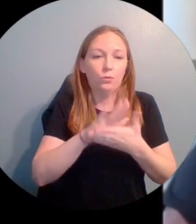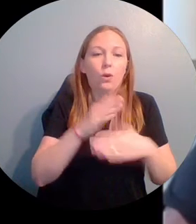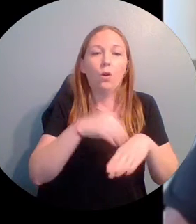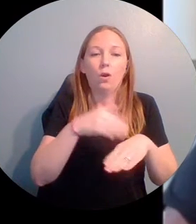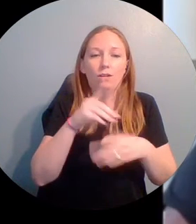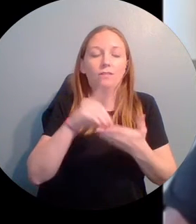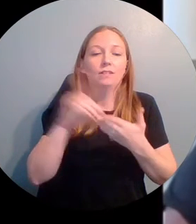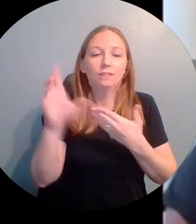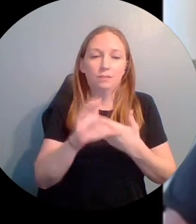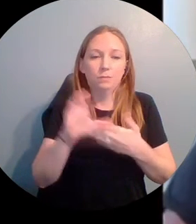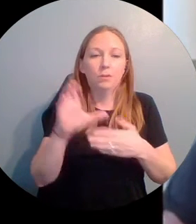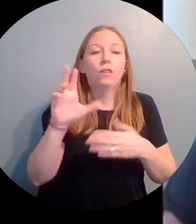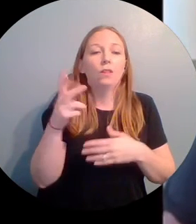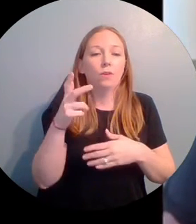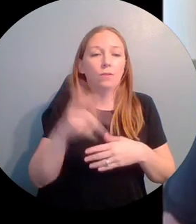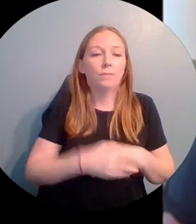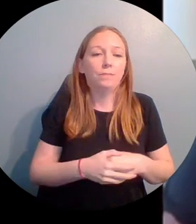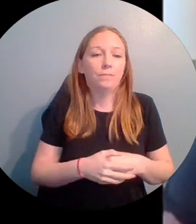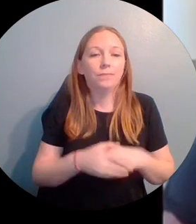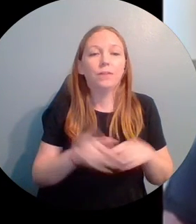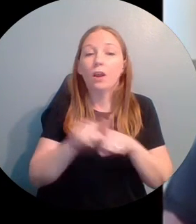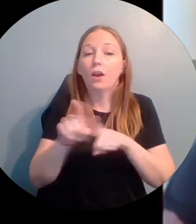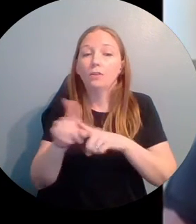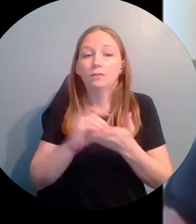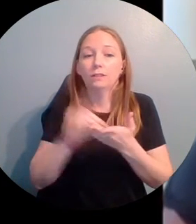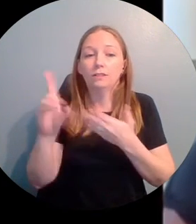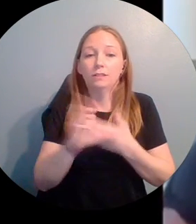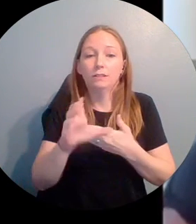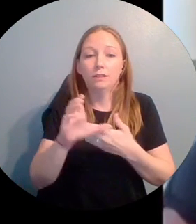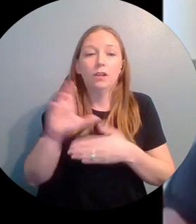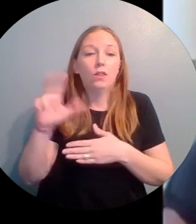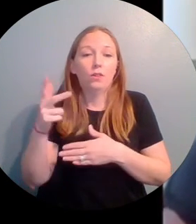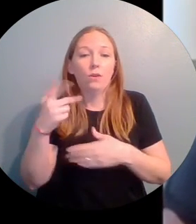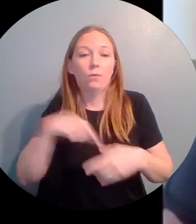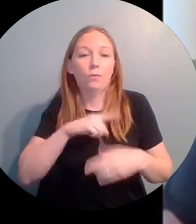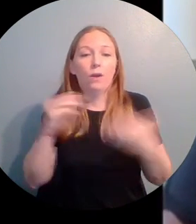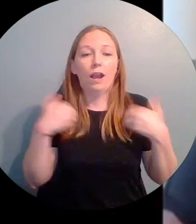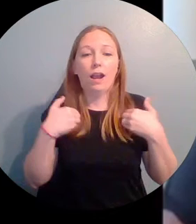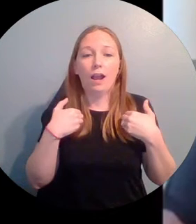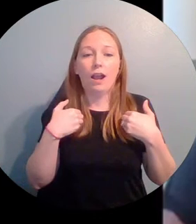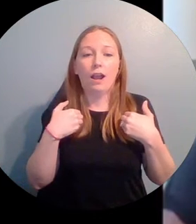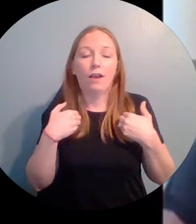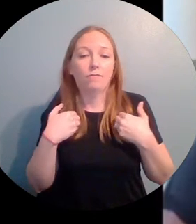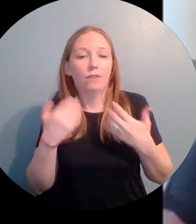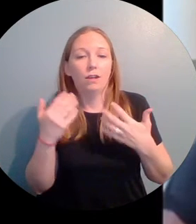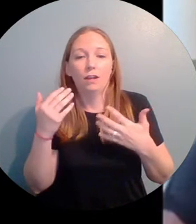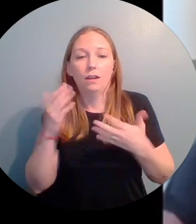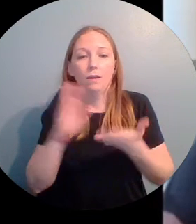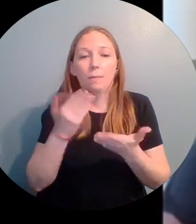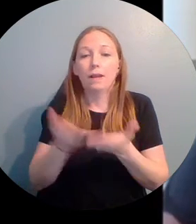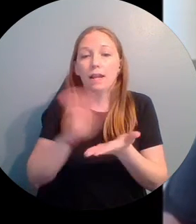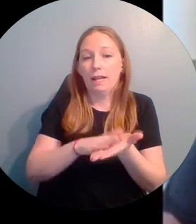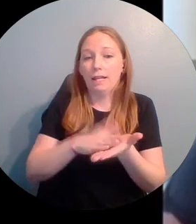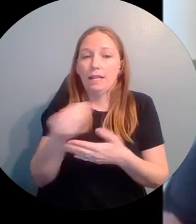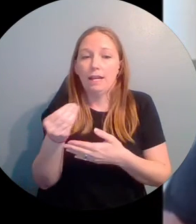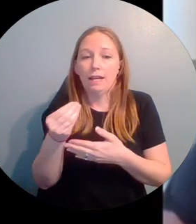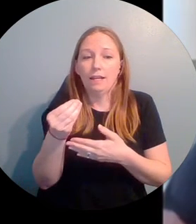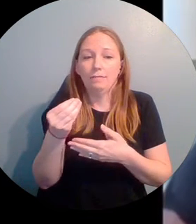at 5:30 and end at 7 p.m. Look in the paw print for information on how to purchase your tickets.